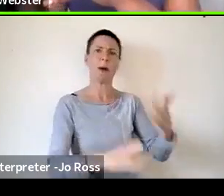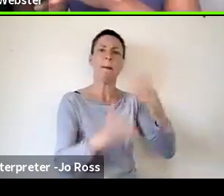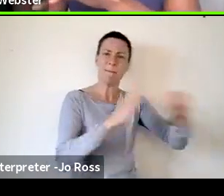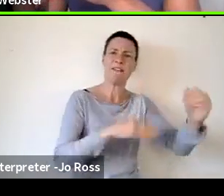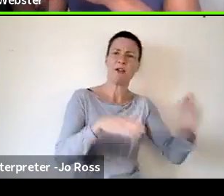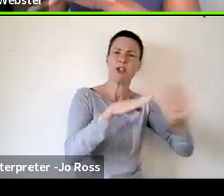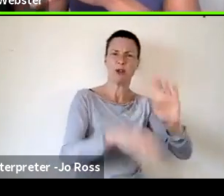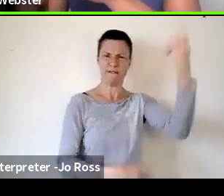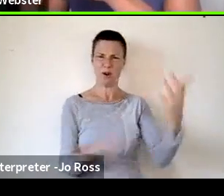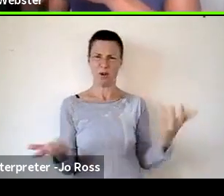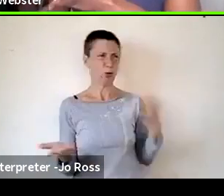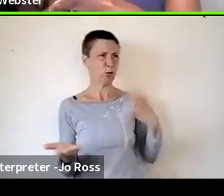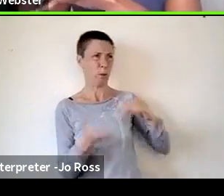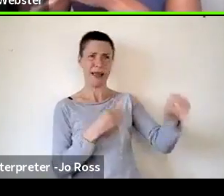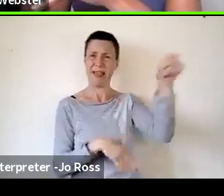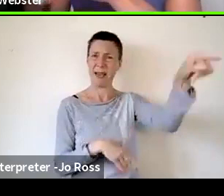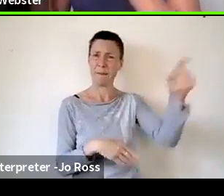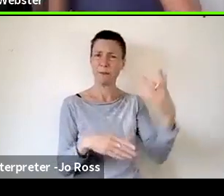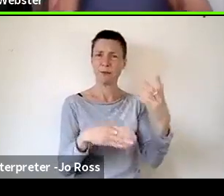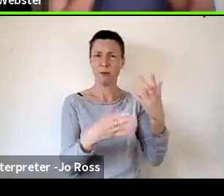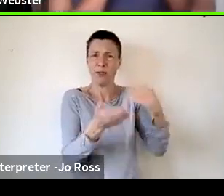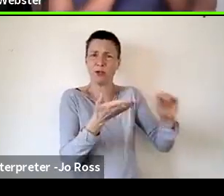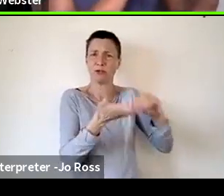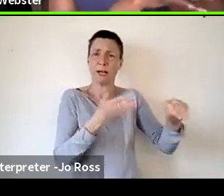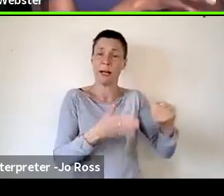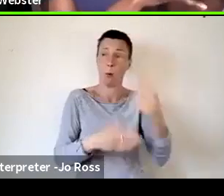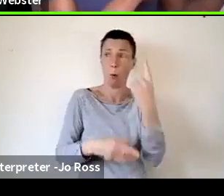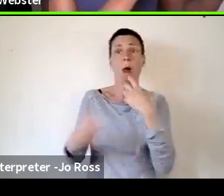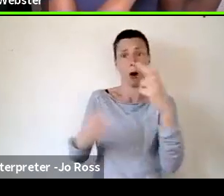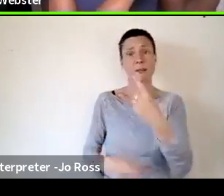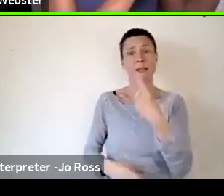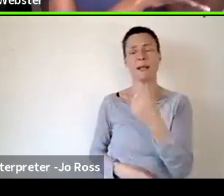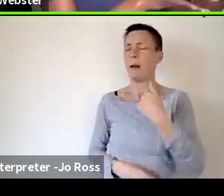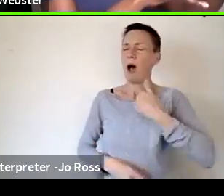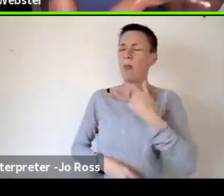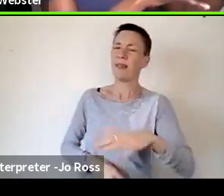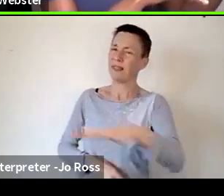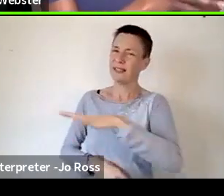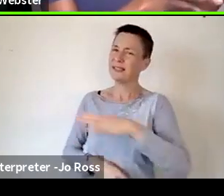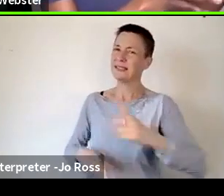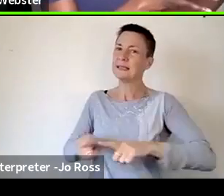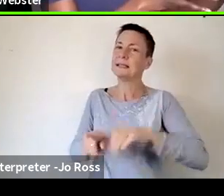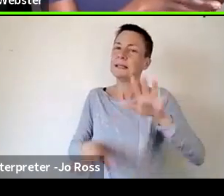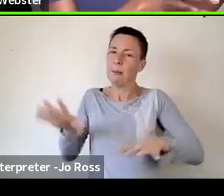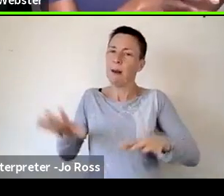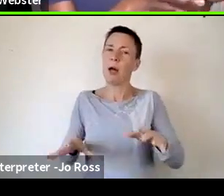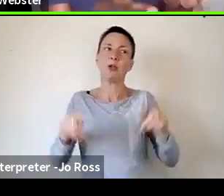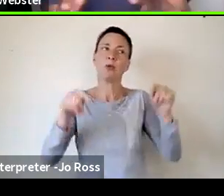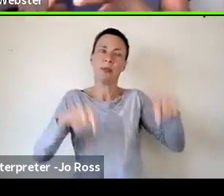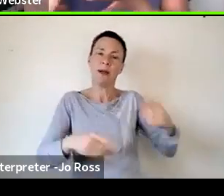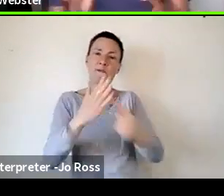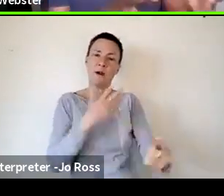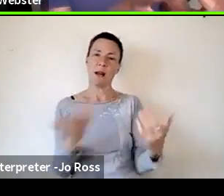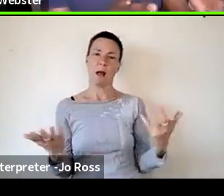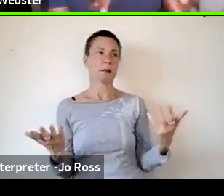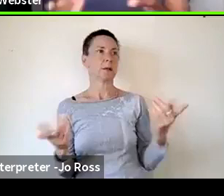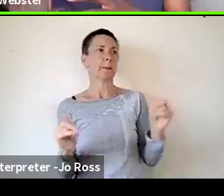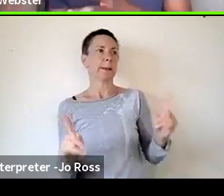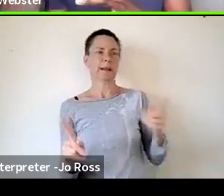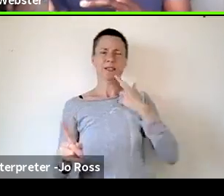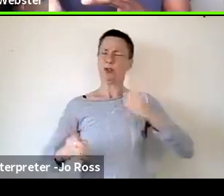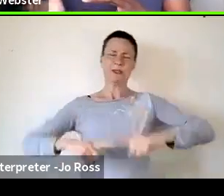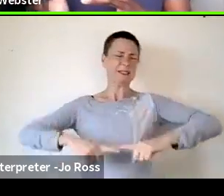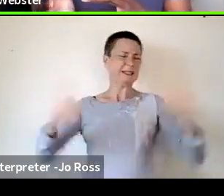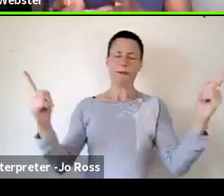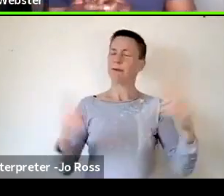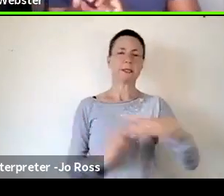think our work in this field is similar in nature to that kind of freelance work there. But it's two completely different kettles